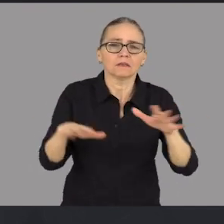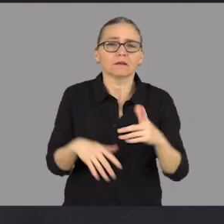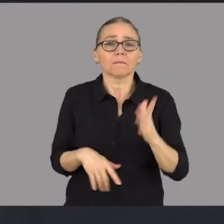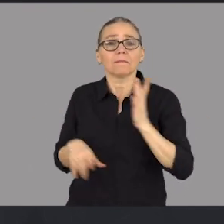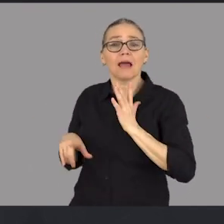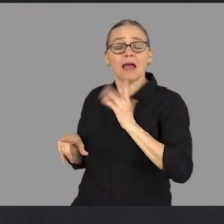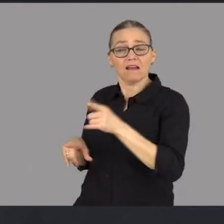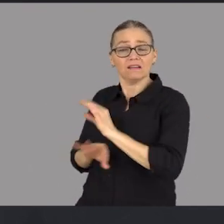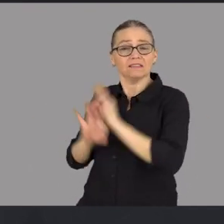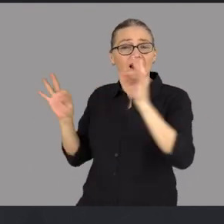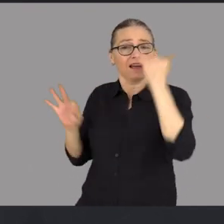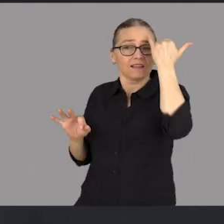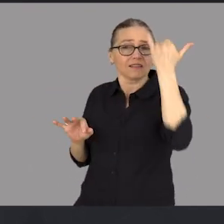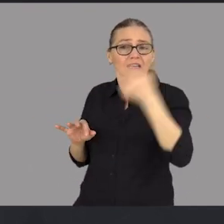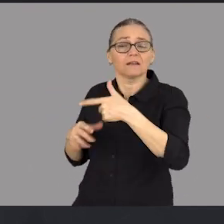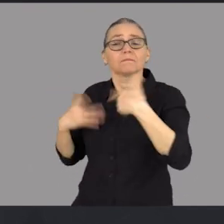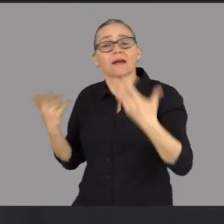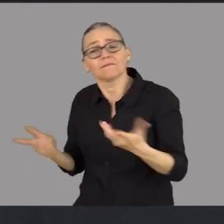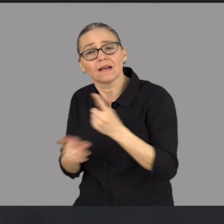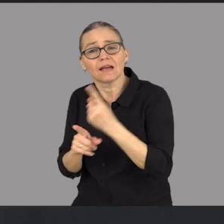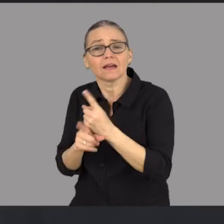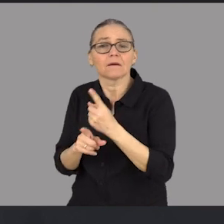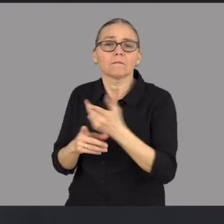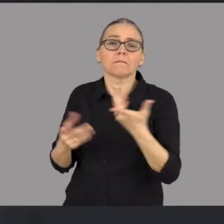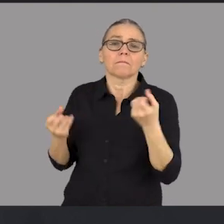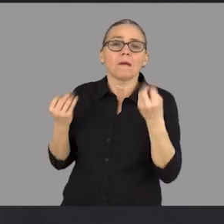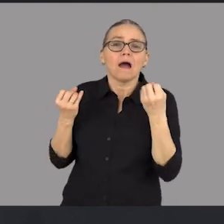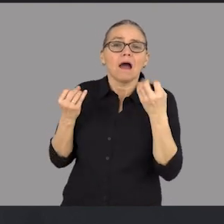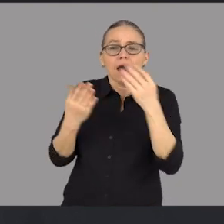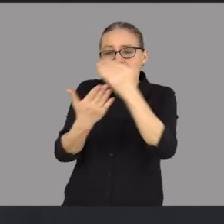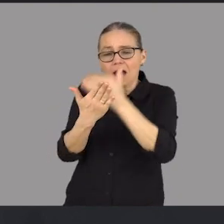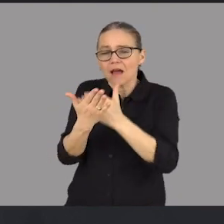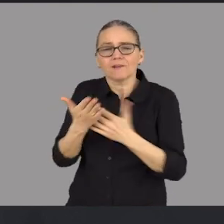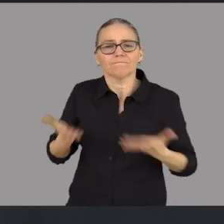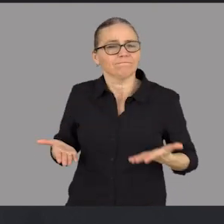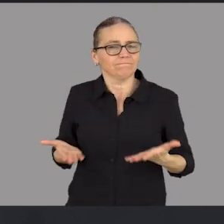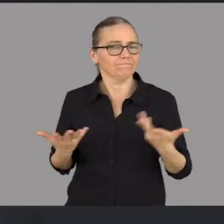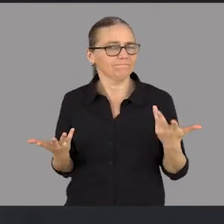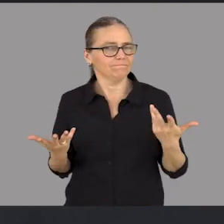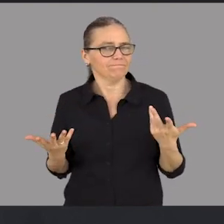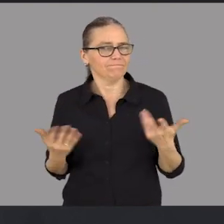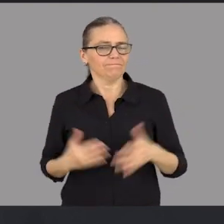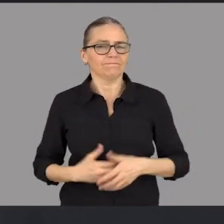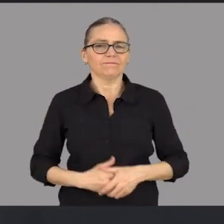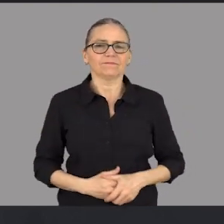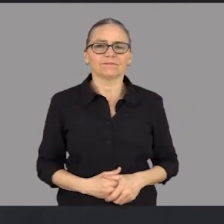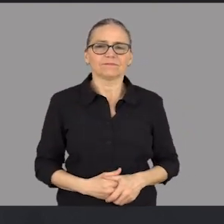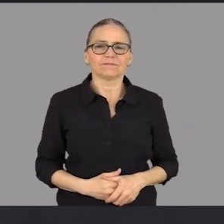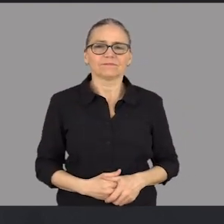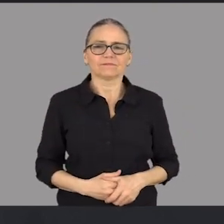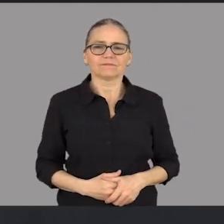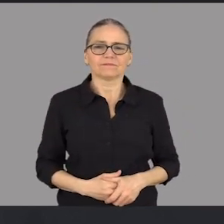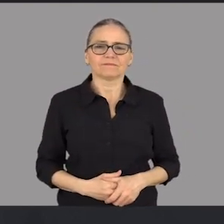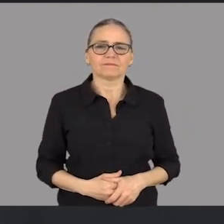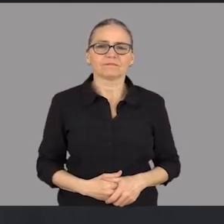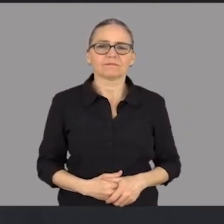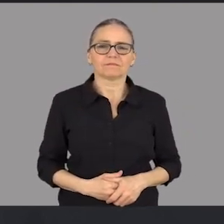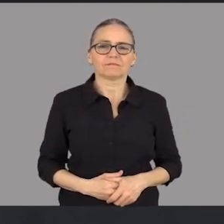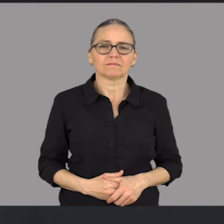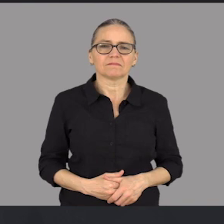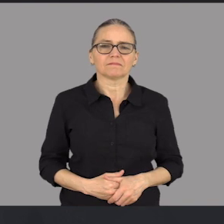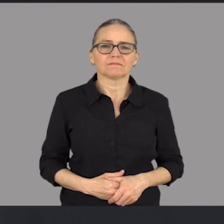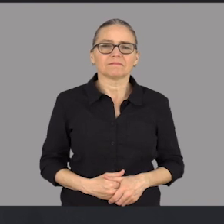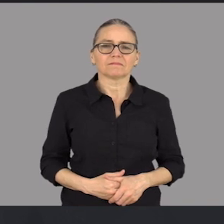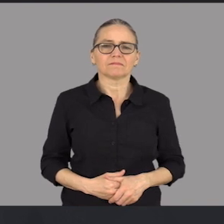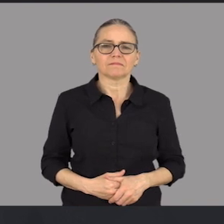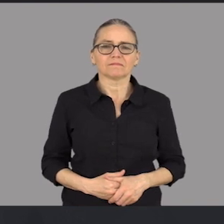website that we kind of highlight yet or publicize, but that's a great idea. Yeah, no,